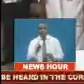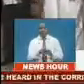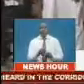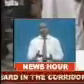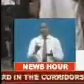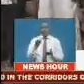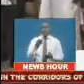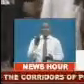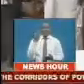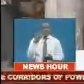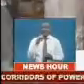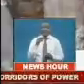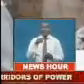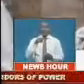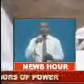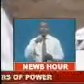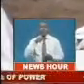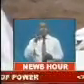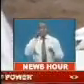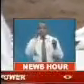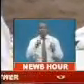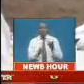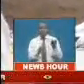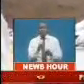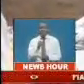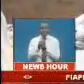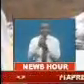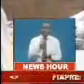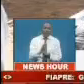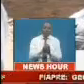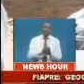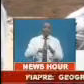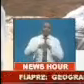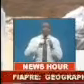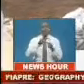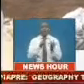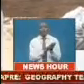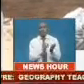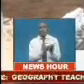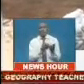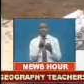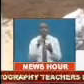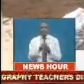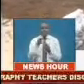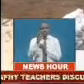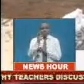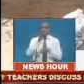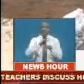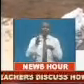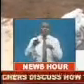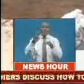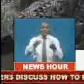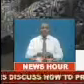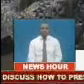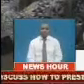raised by a former fetish priestess who saw him through basic and secondary schools before his calling to the vineyard